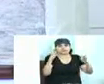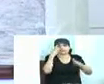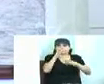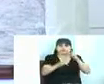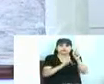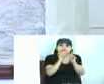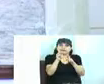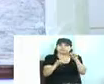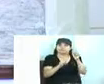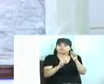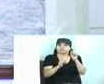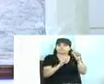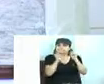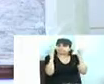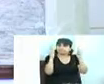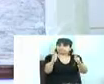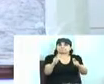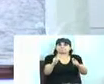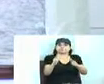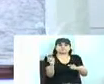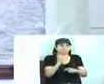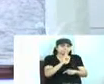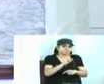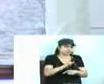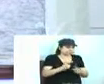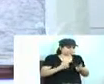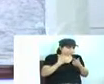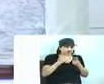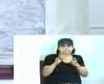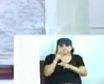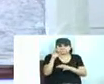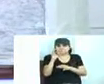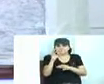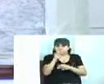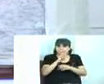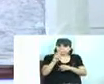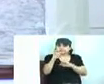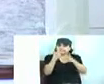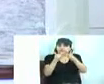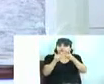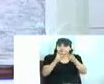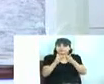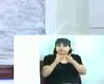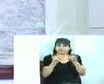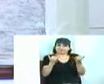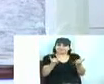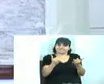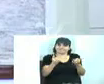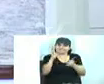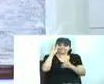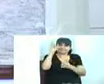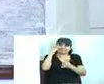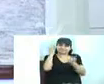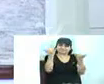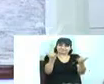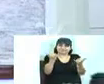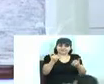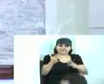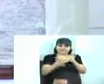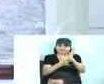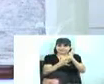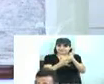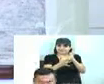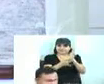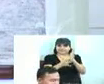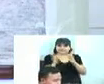everybody, wherever they are on their life journey or spiritual journey, and through the advent of modern technology, wherever you may be as you watch and